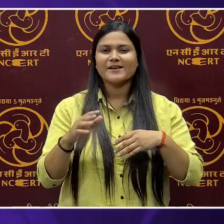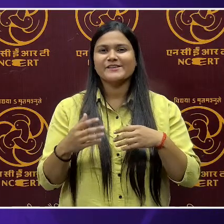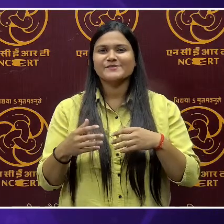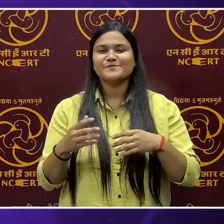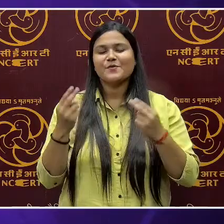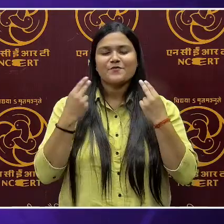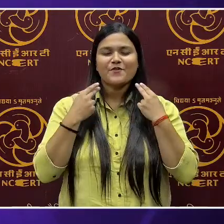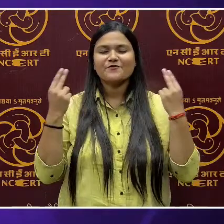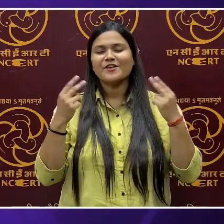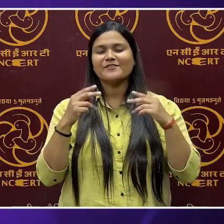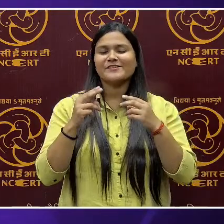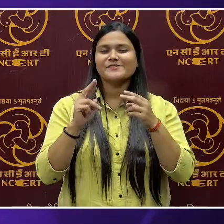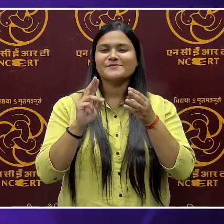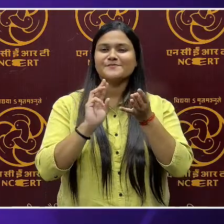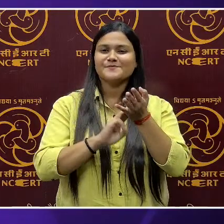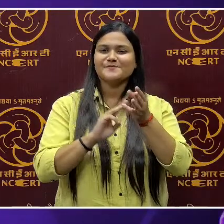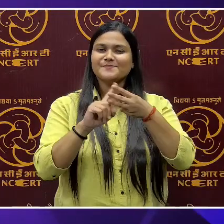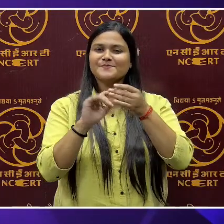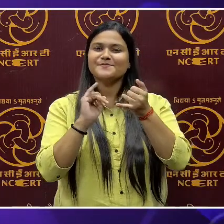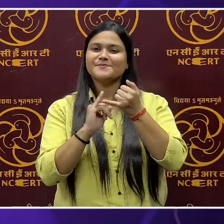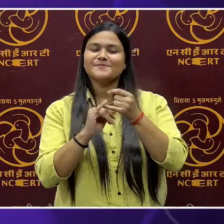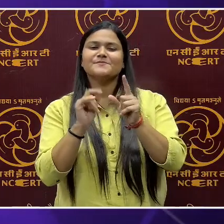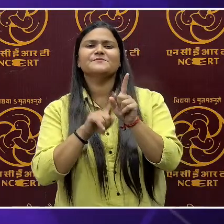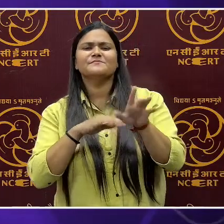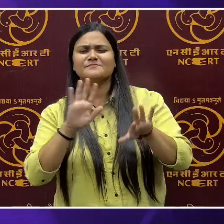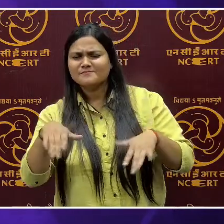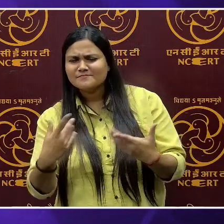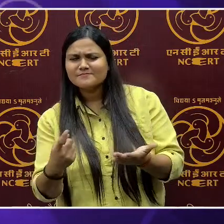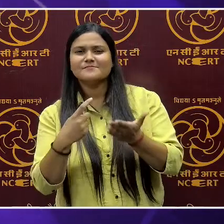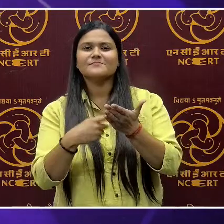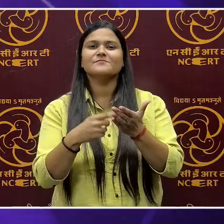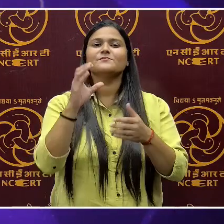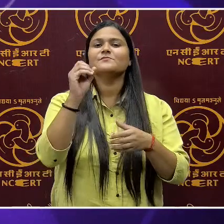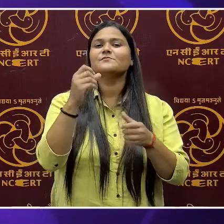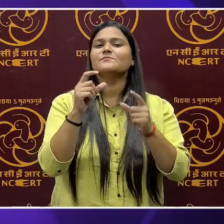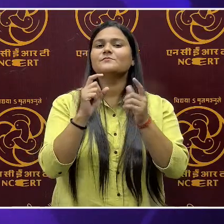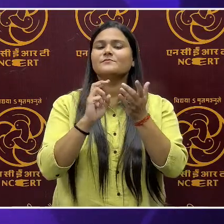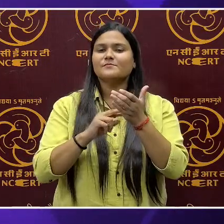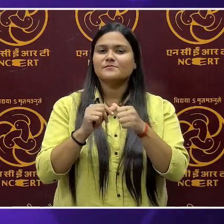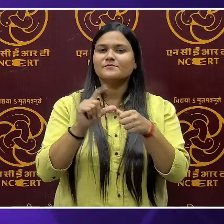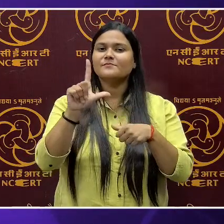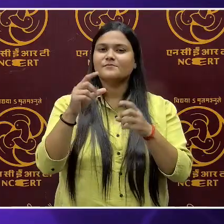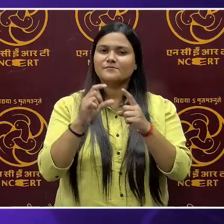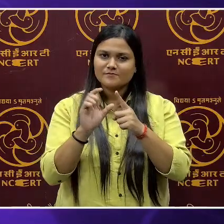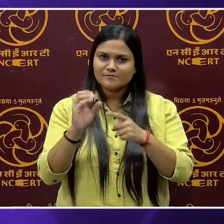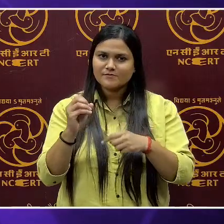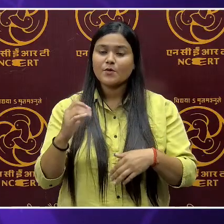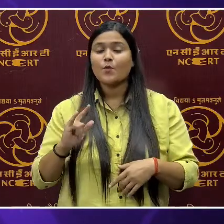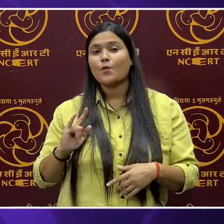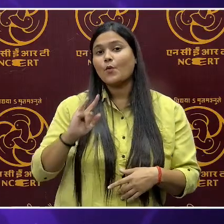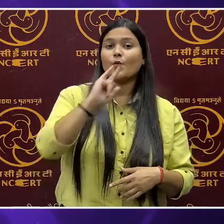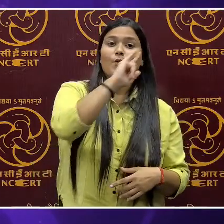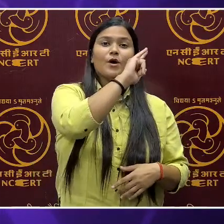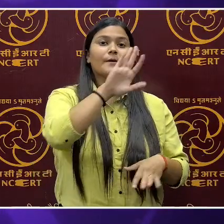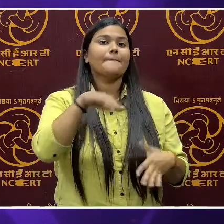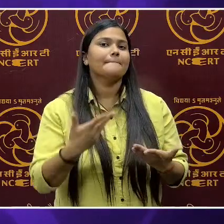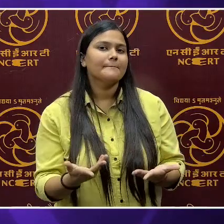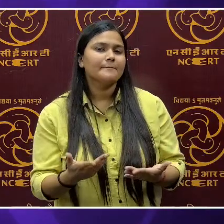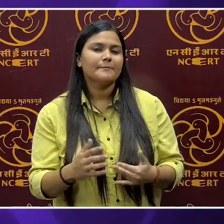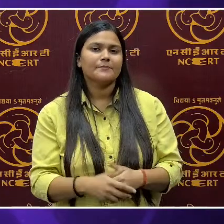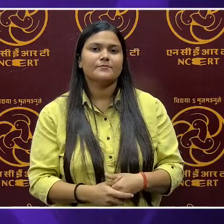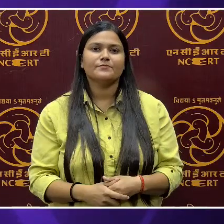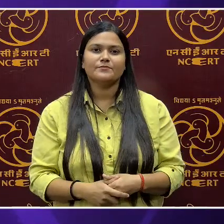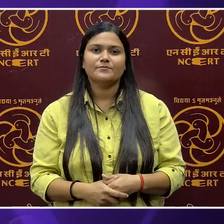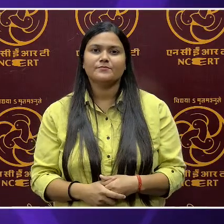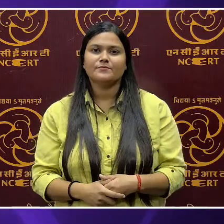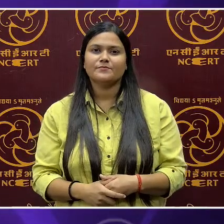Ronaldo. Oh yes. And we have the last one, and that's an airplane. So So